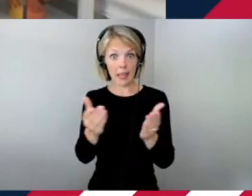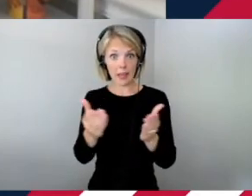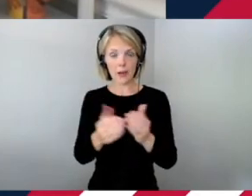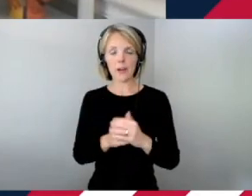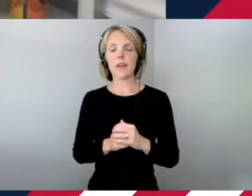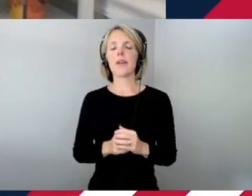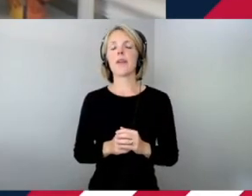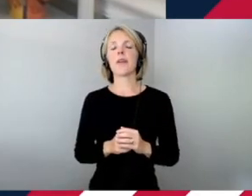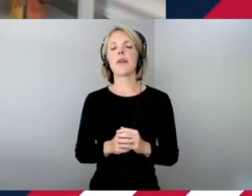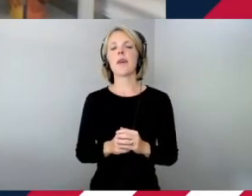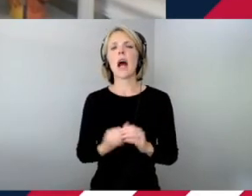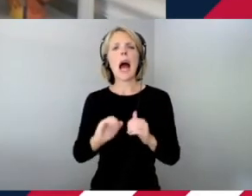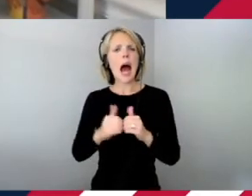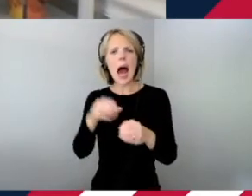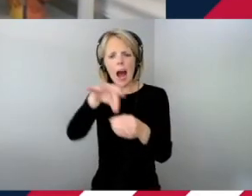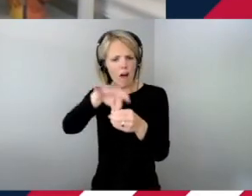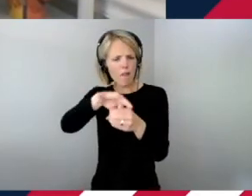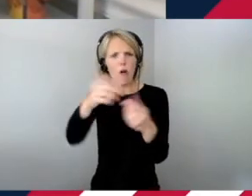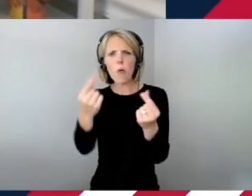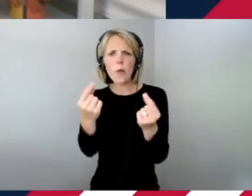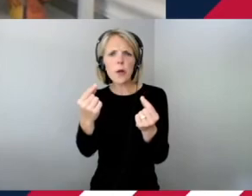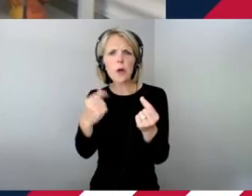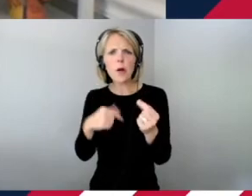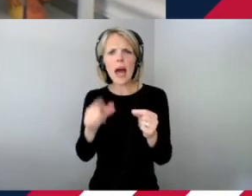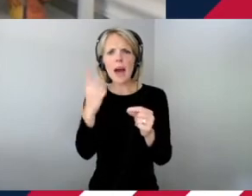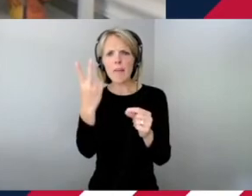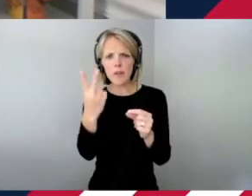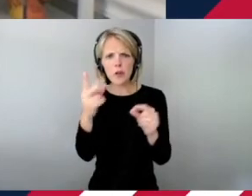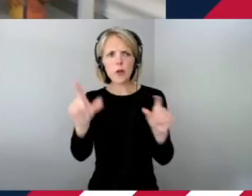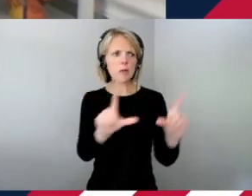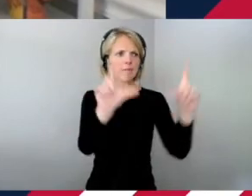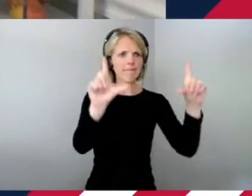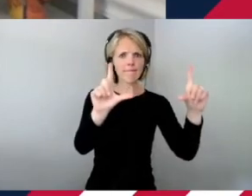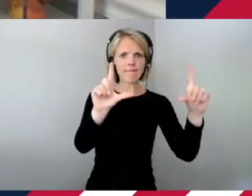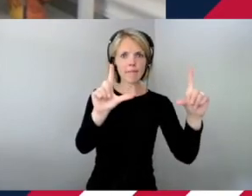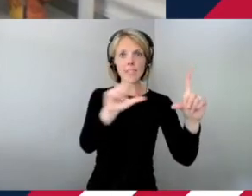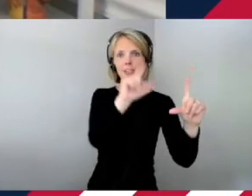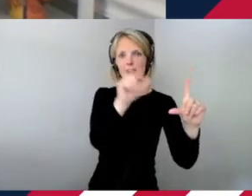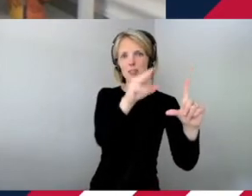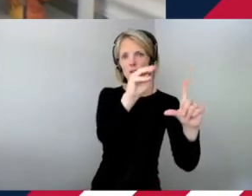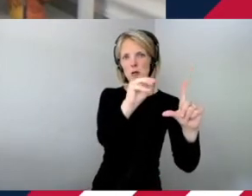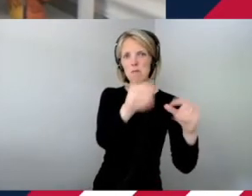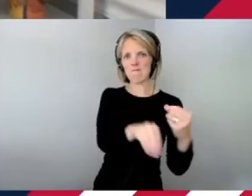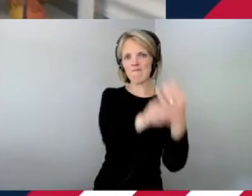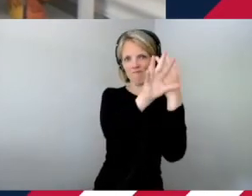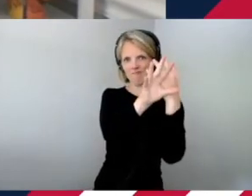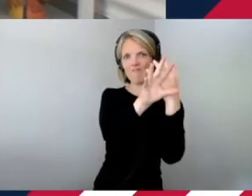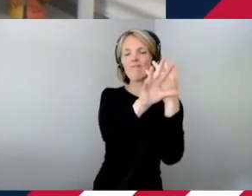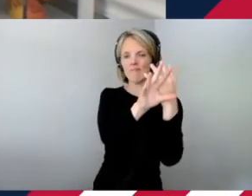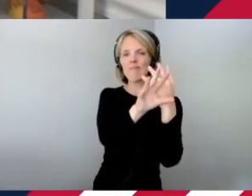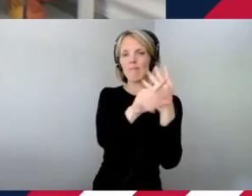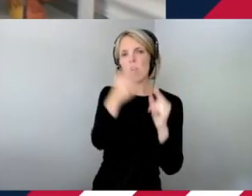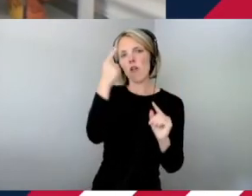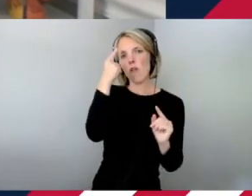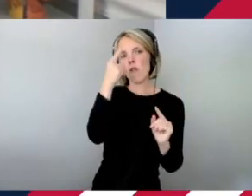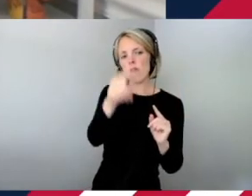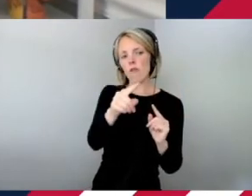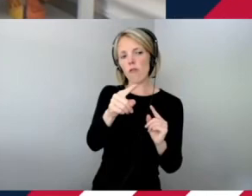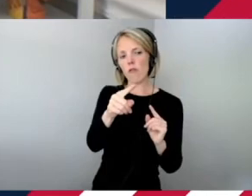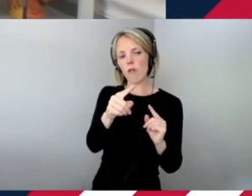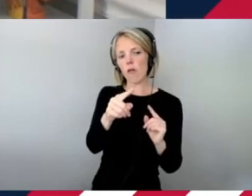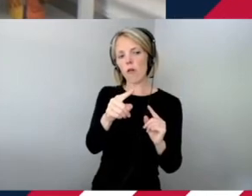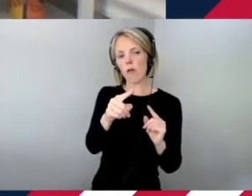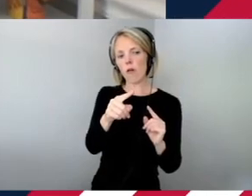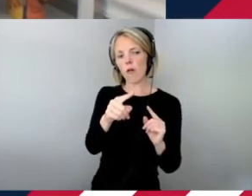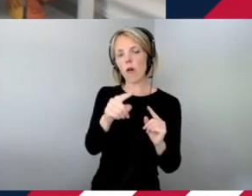In order to vote, members need to have two browsers open. One's going to be for Zoom, and it will be for and another